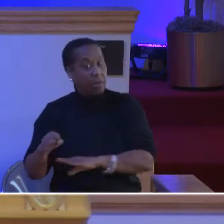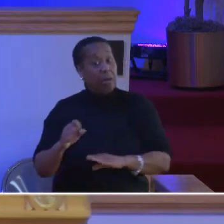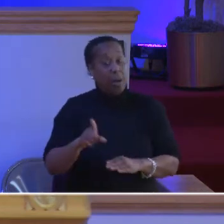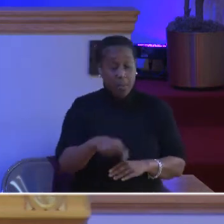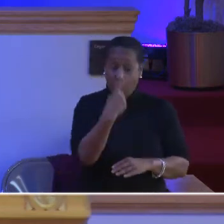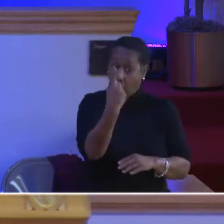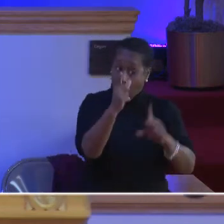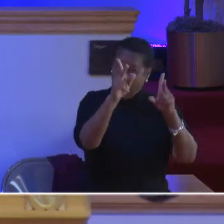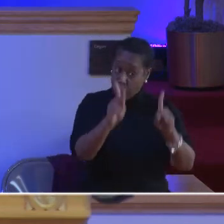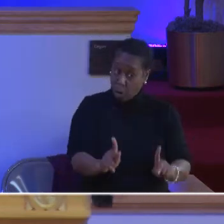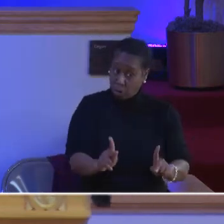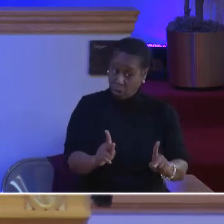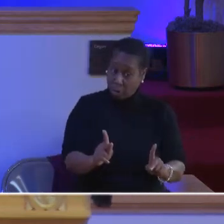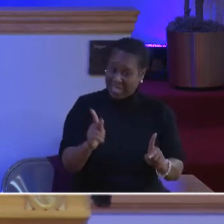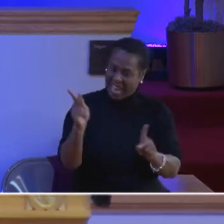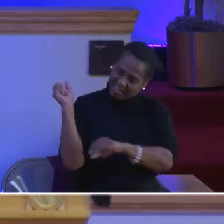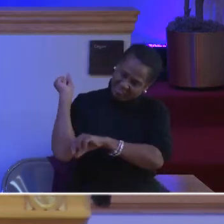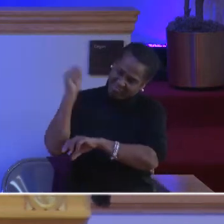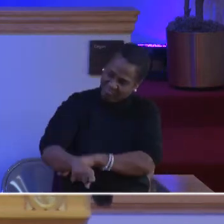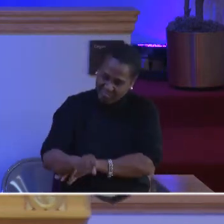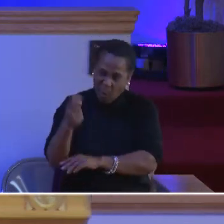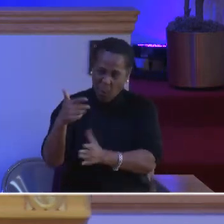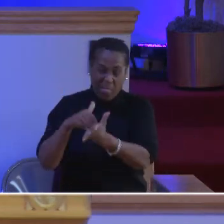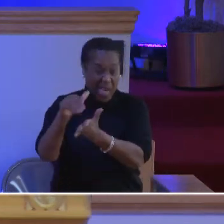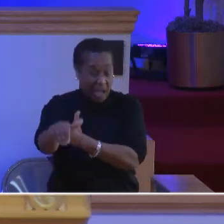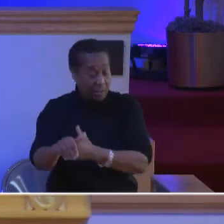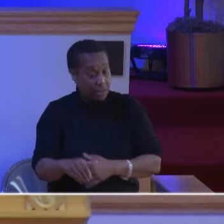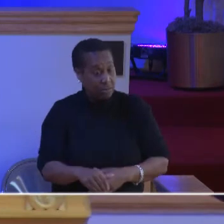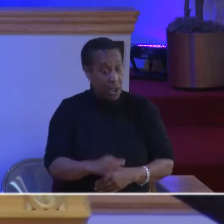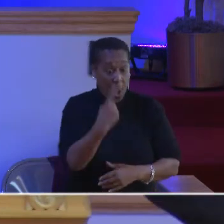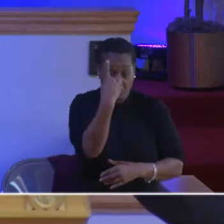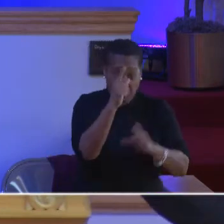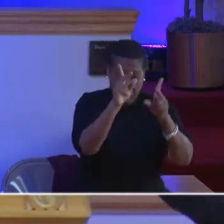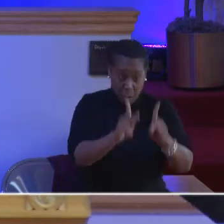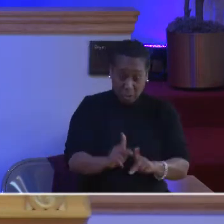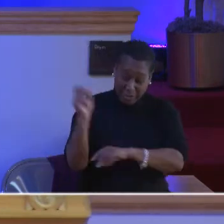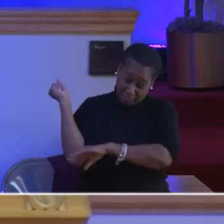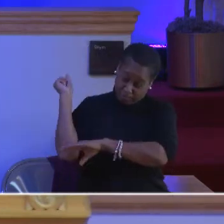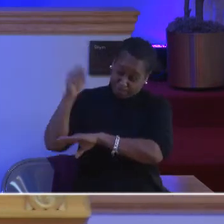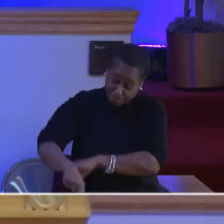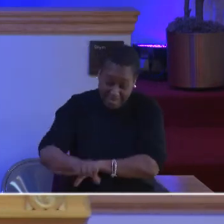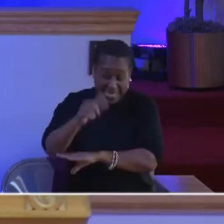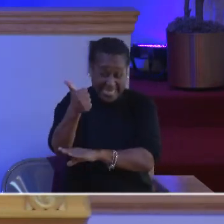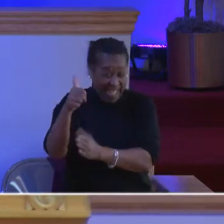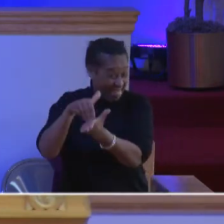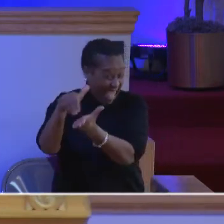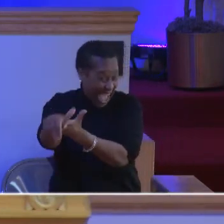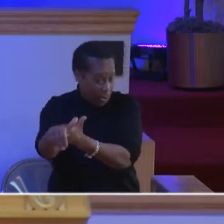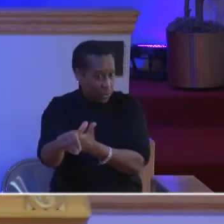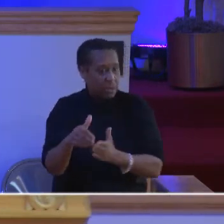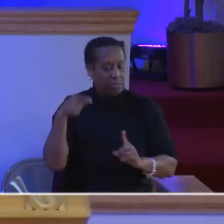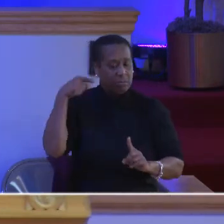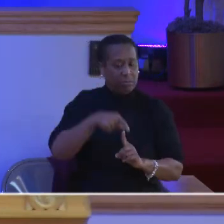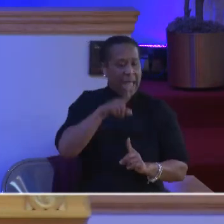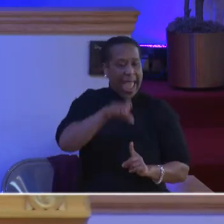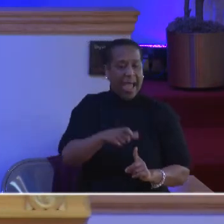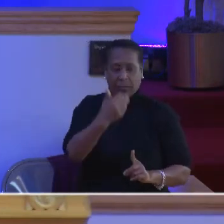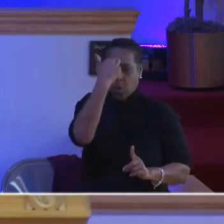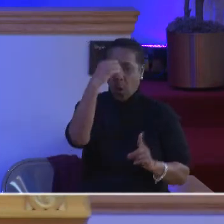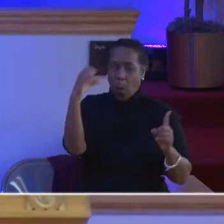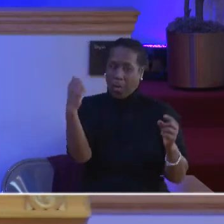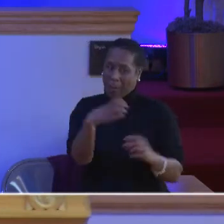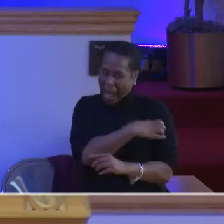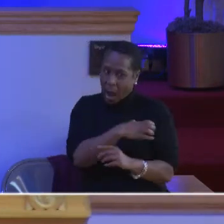put 1,000 to flight, and one can put 10,000 to flight if you only know the power of your word.